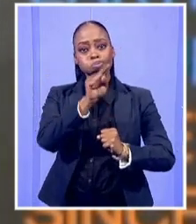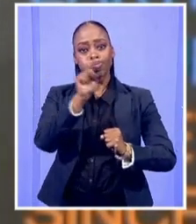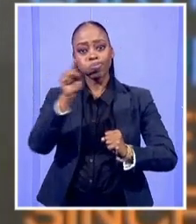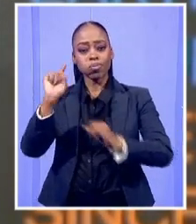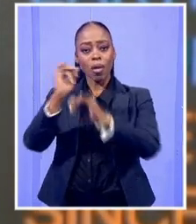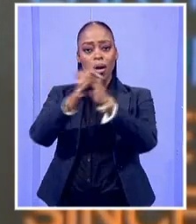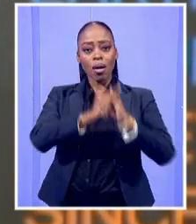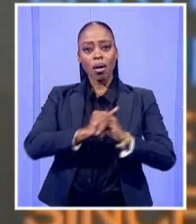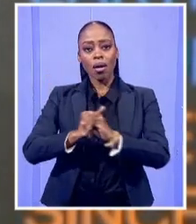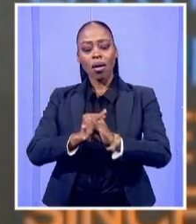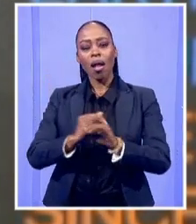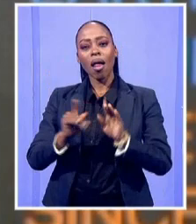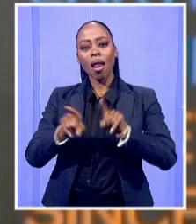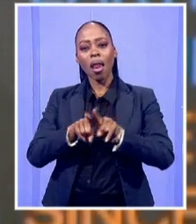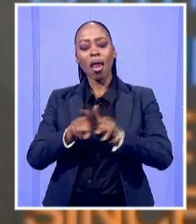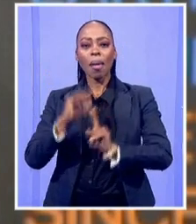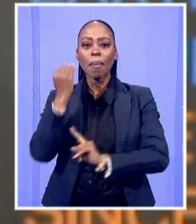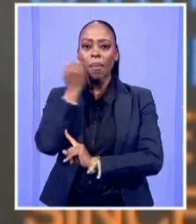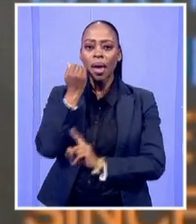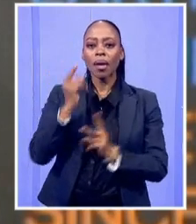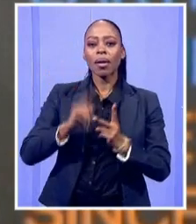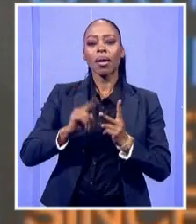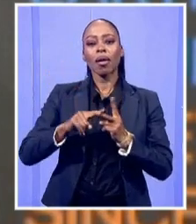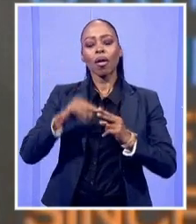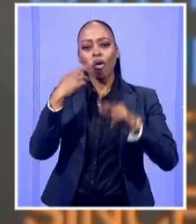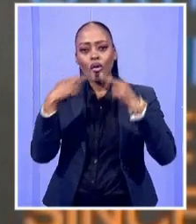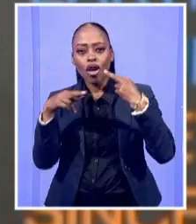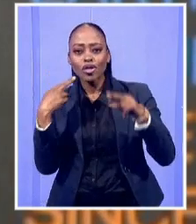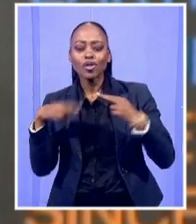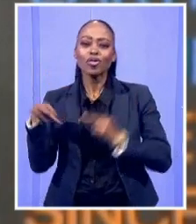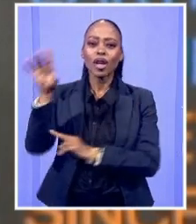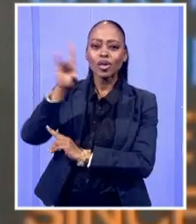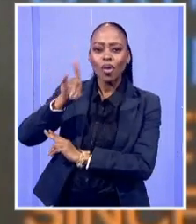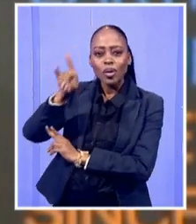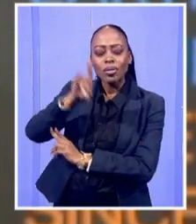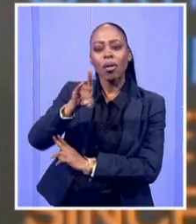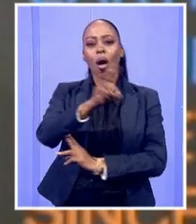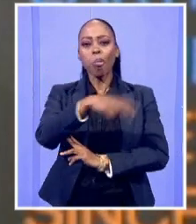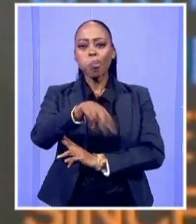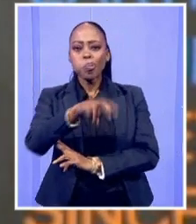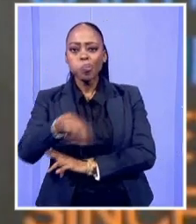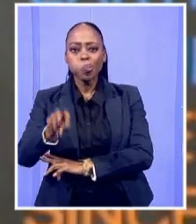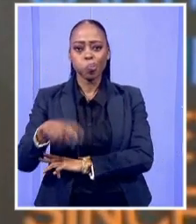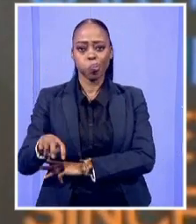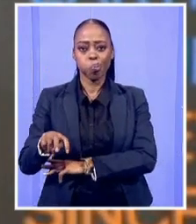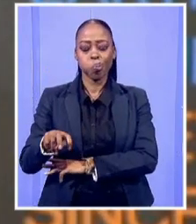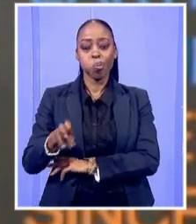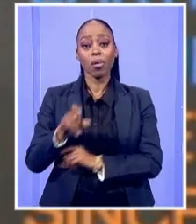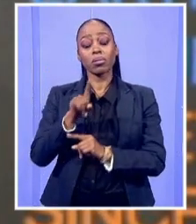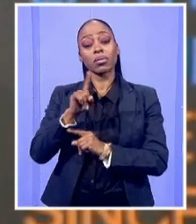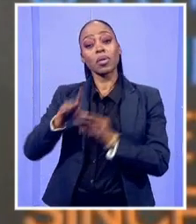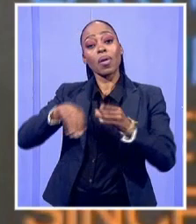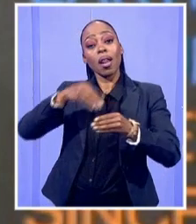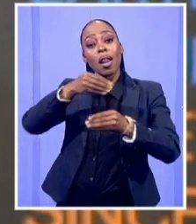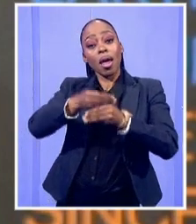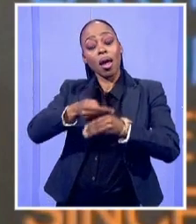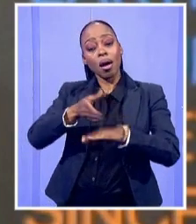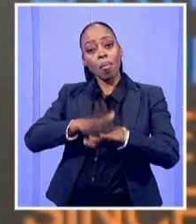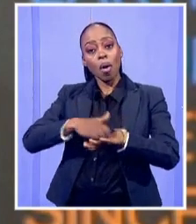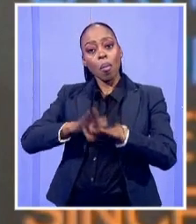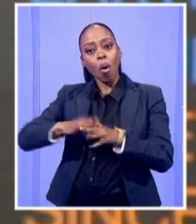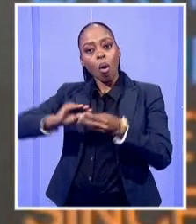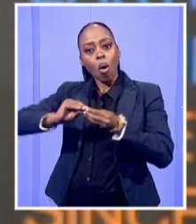as banking, hospitality, tourism, and many others, of course. Increasing local production